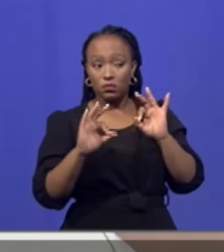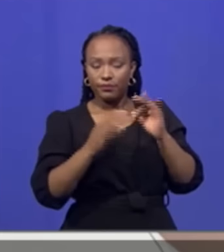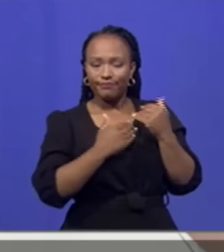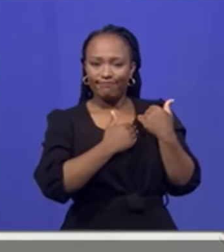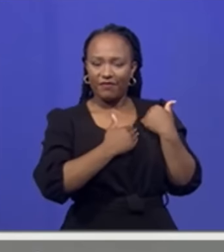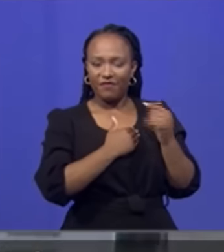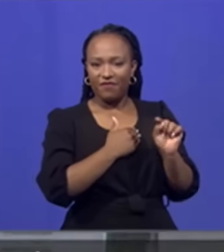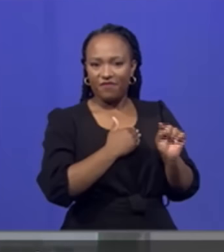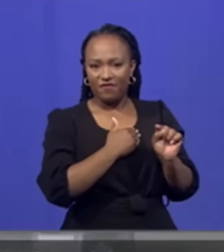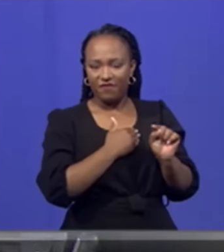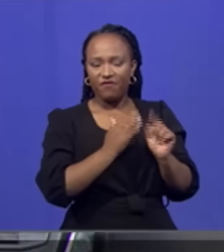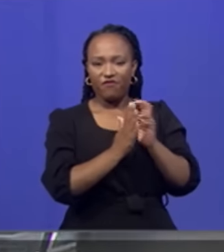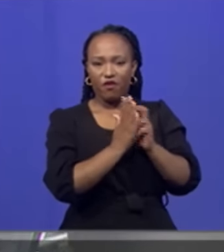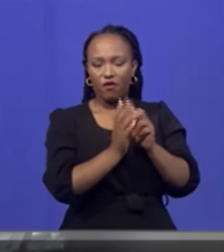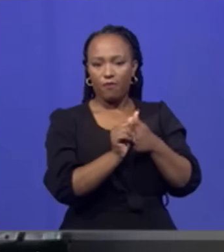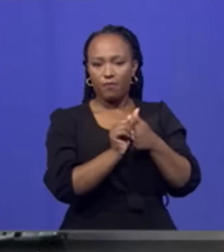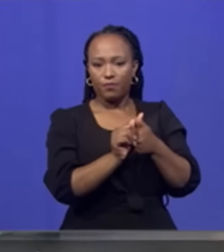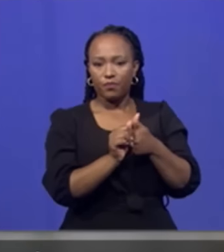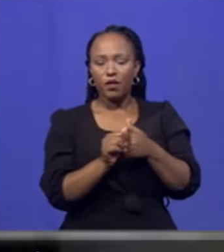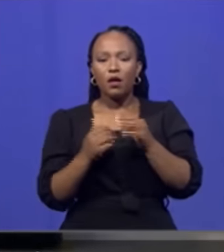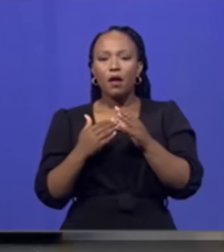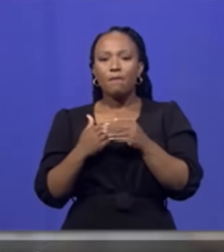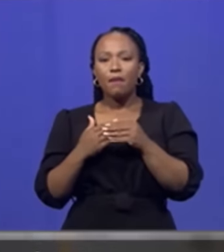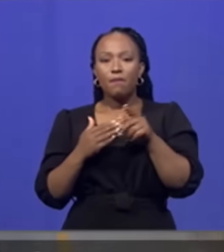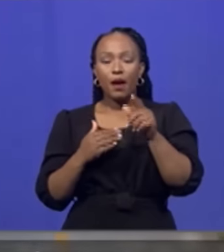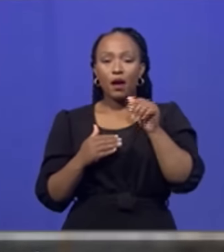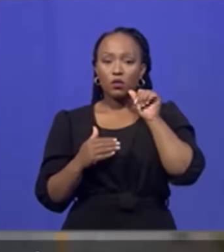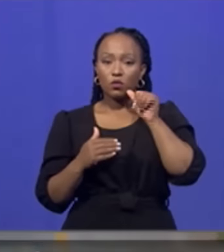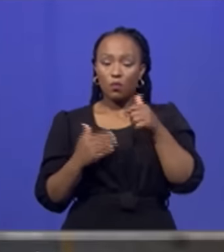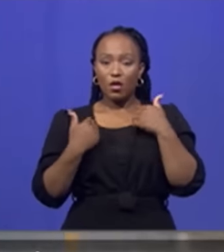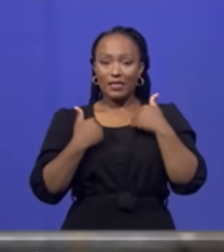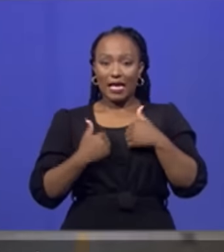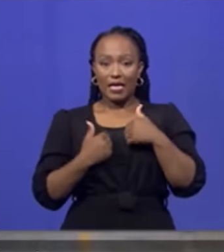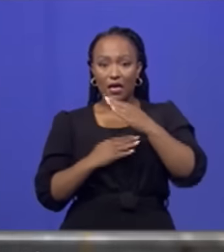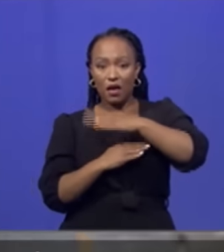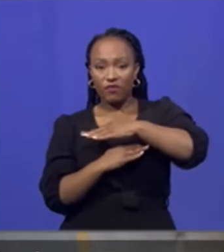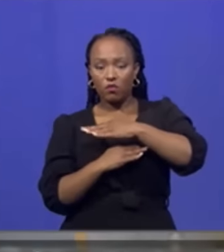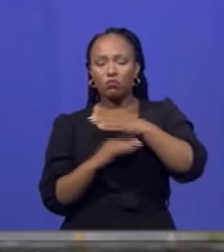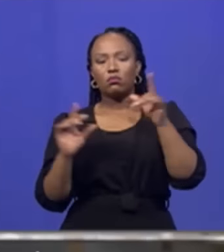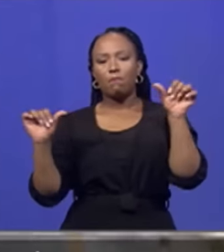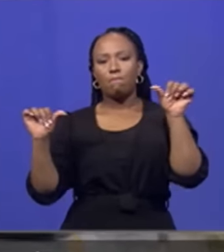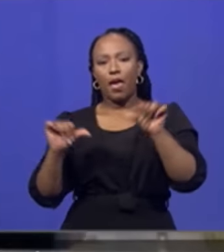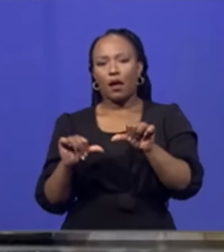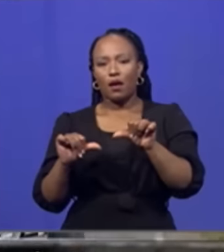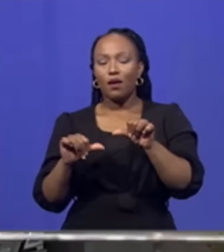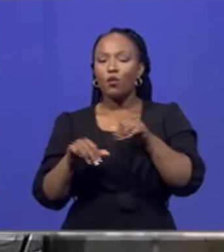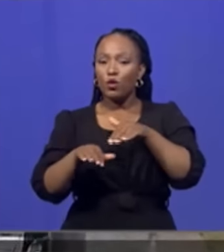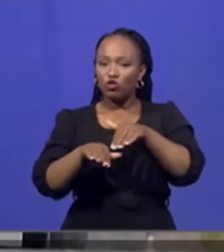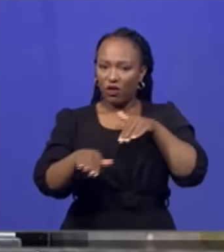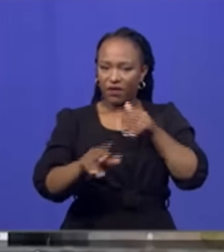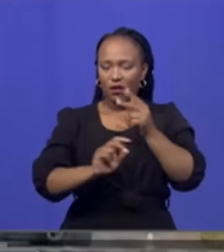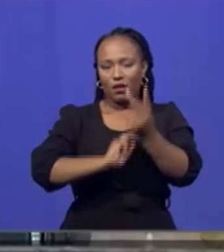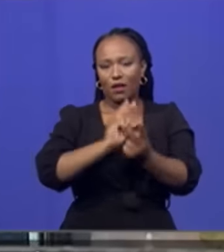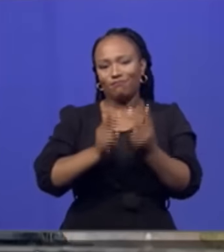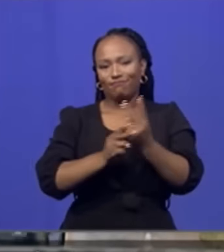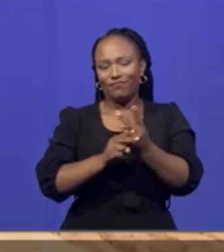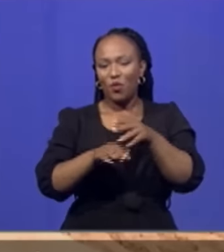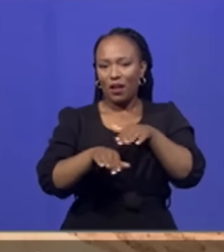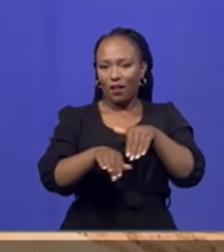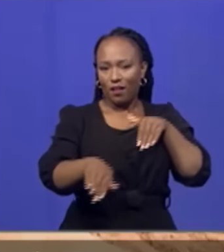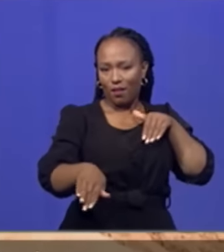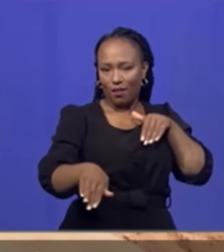journey. Diphuthego di solofetse go boela gae ka Sontaga thapama mo kelelo ya pharakano e tlile go tlhatlogela kwa